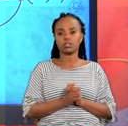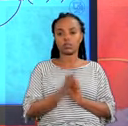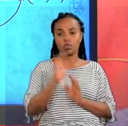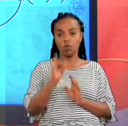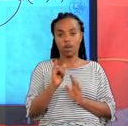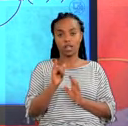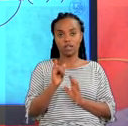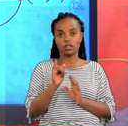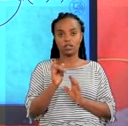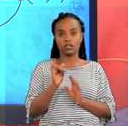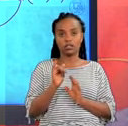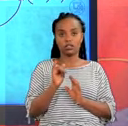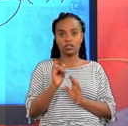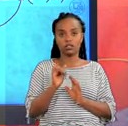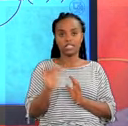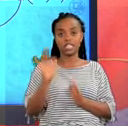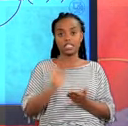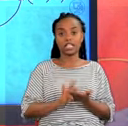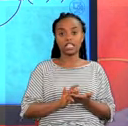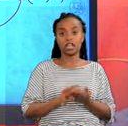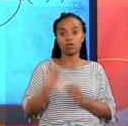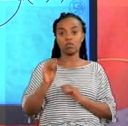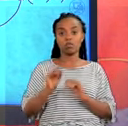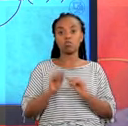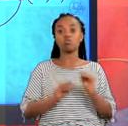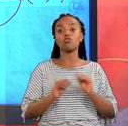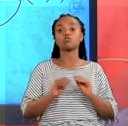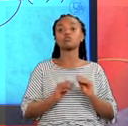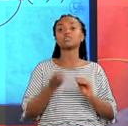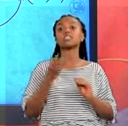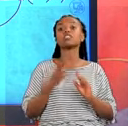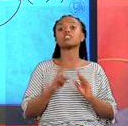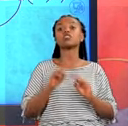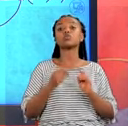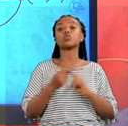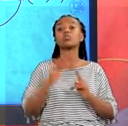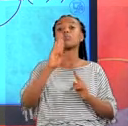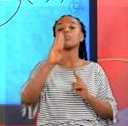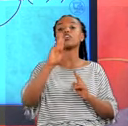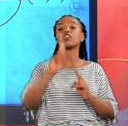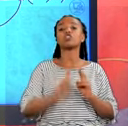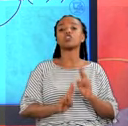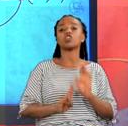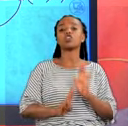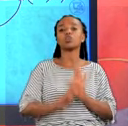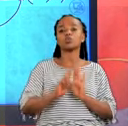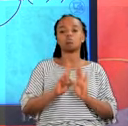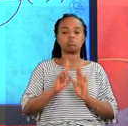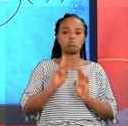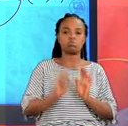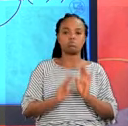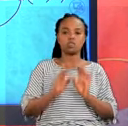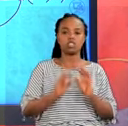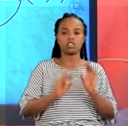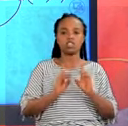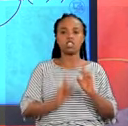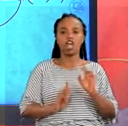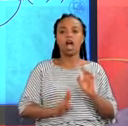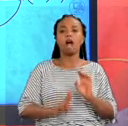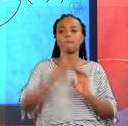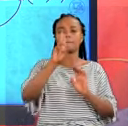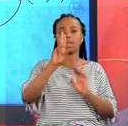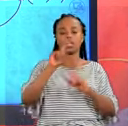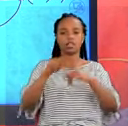comma, y coordinate, the center moves by how much unit? B unit. This distance is B, so B